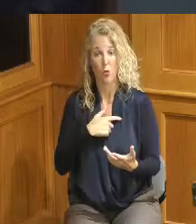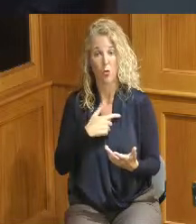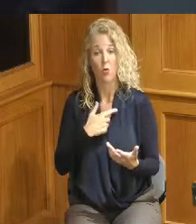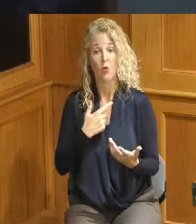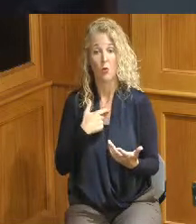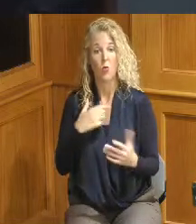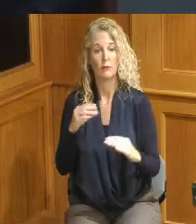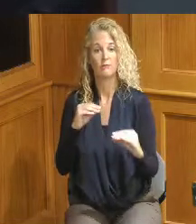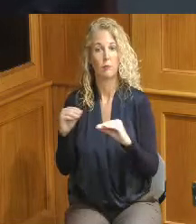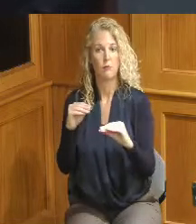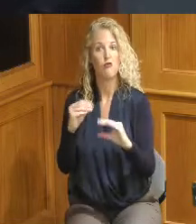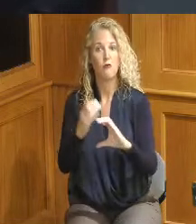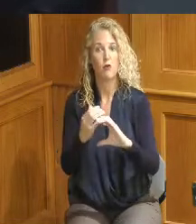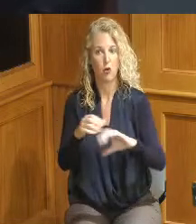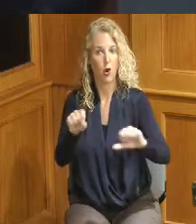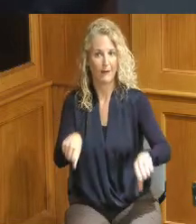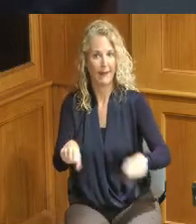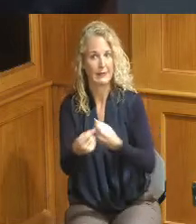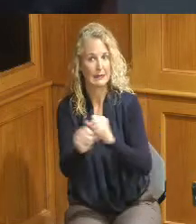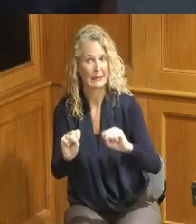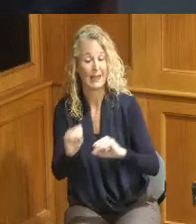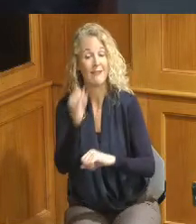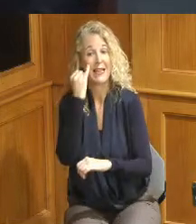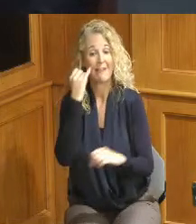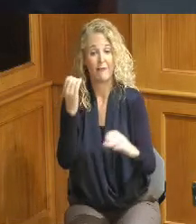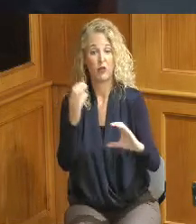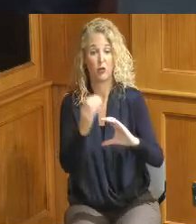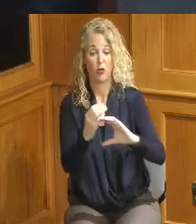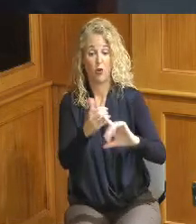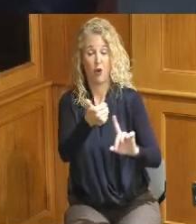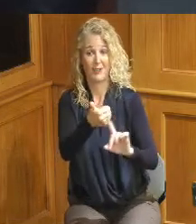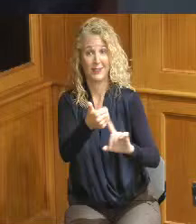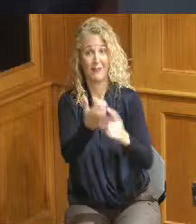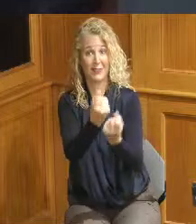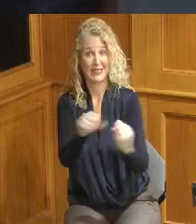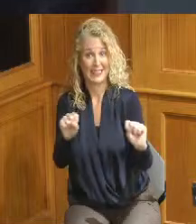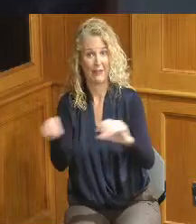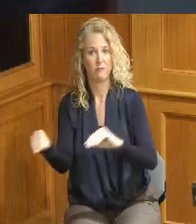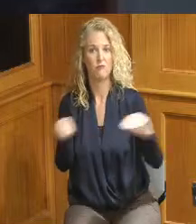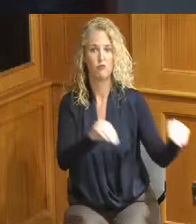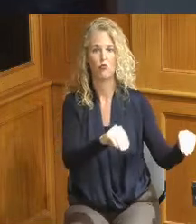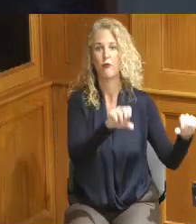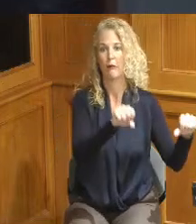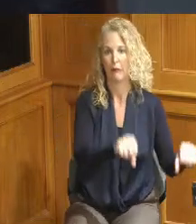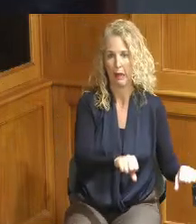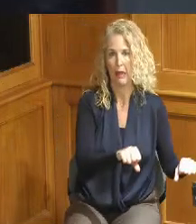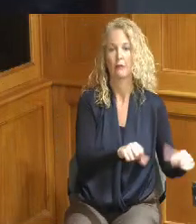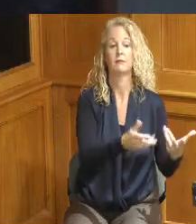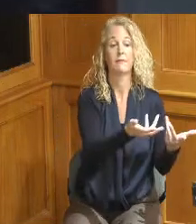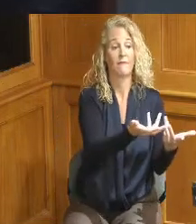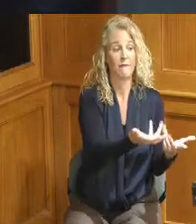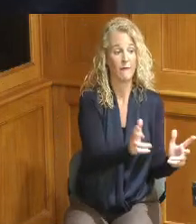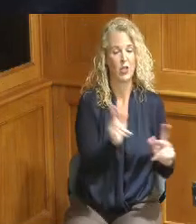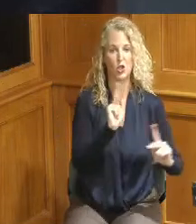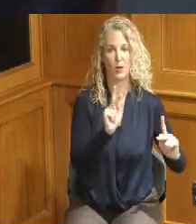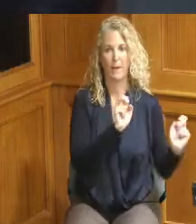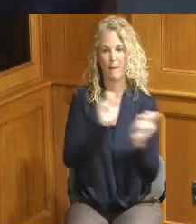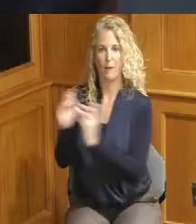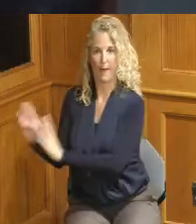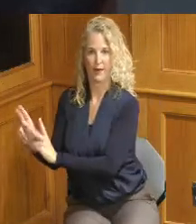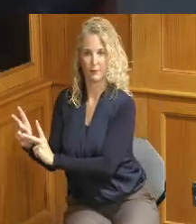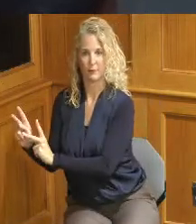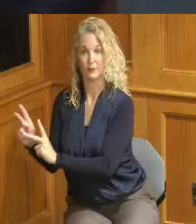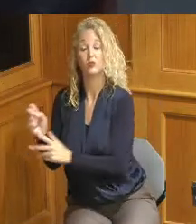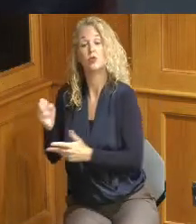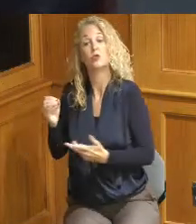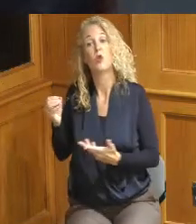to the incident command, if the car is safe to move, we need to move the car, and we need to get these people back in their homes. And so at the same time, we're